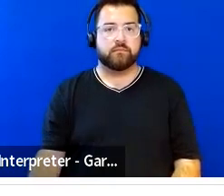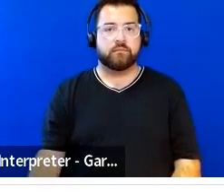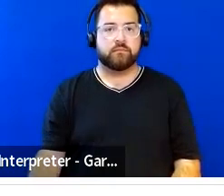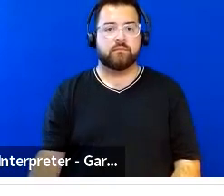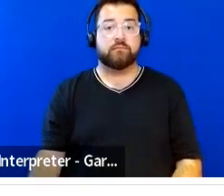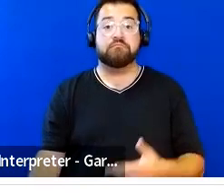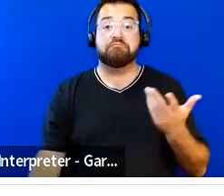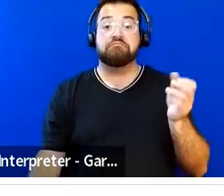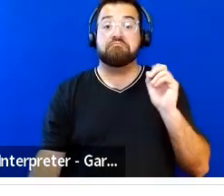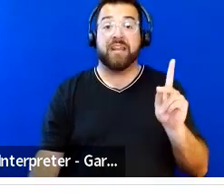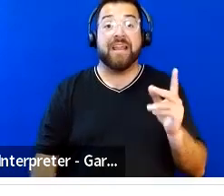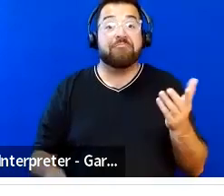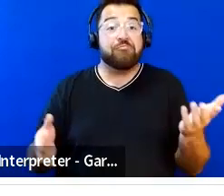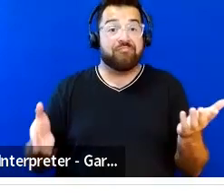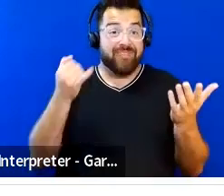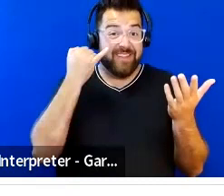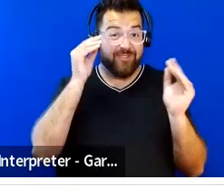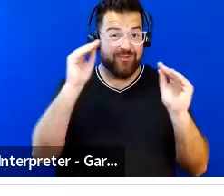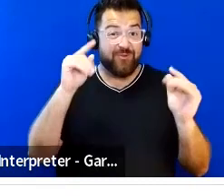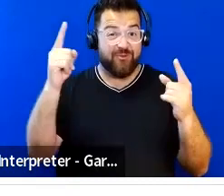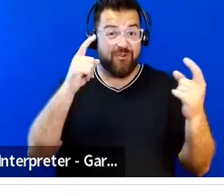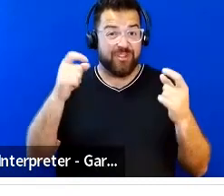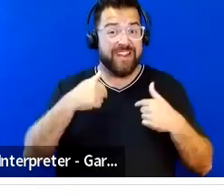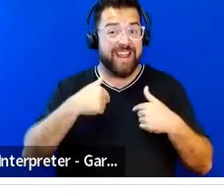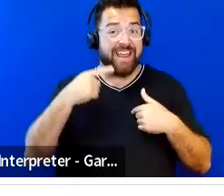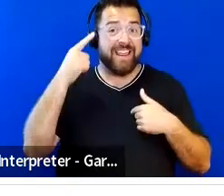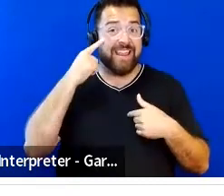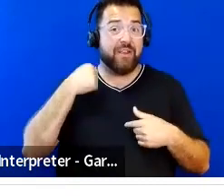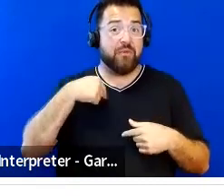Okay, well, if there are no more questions, I think we can